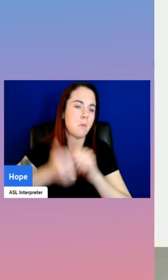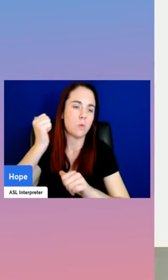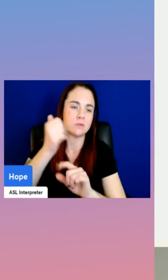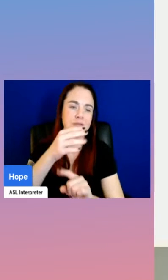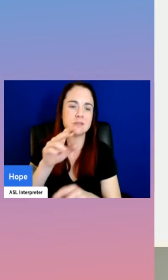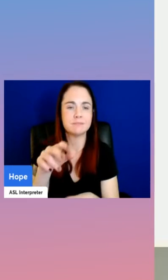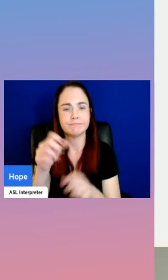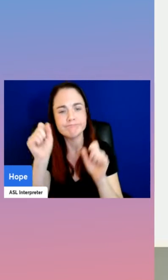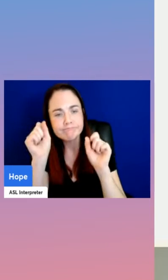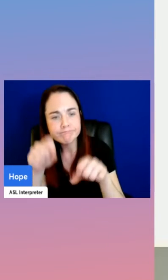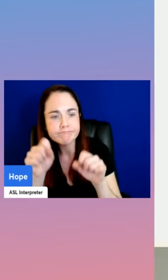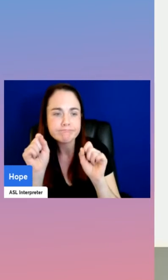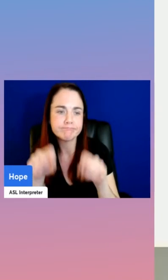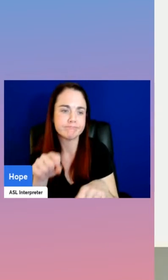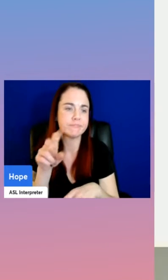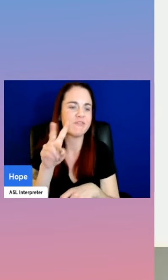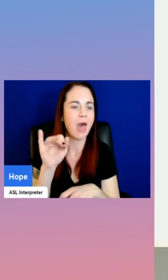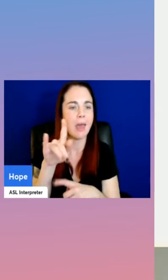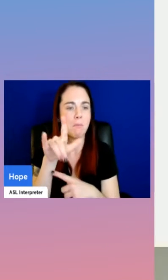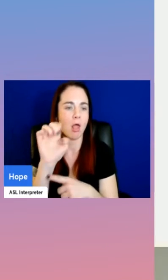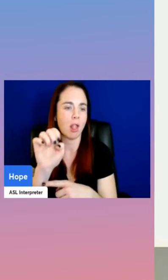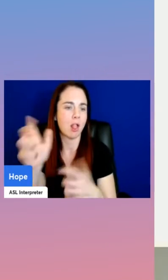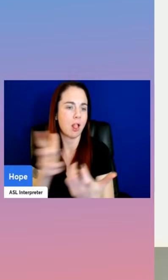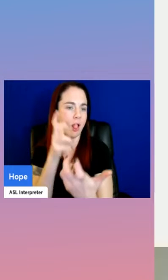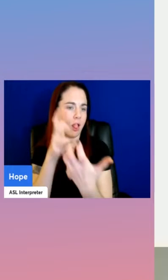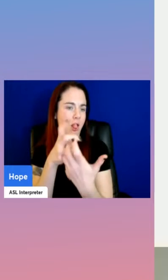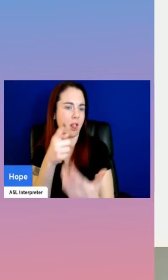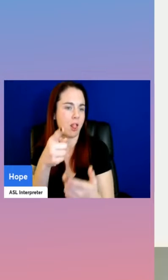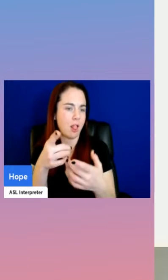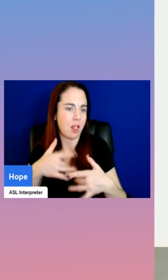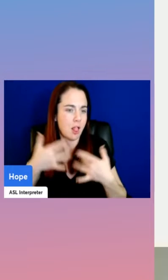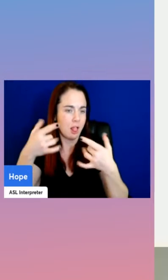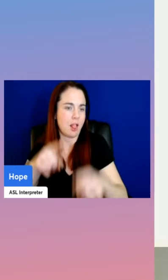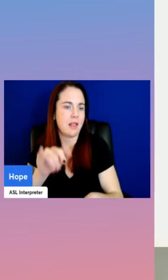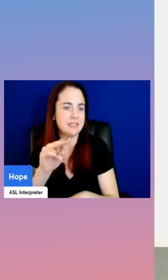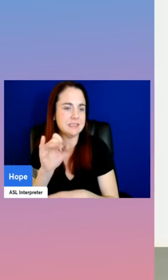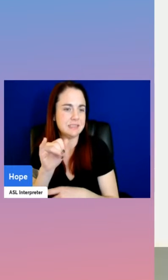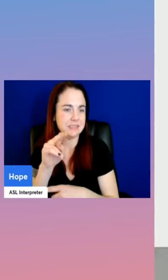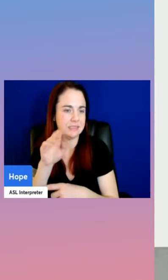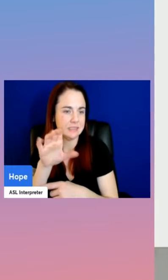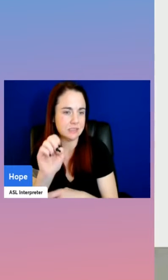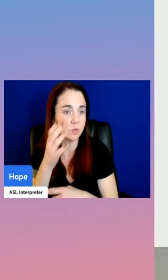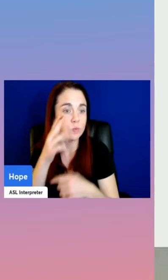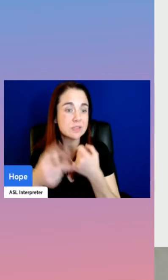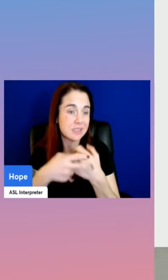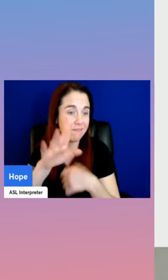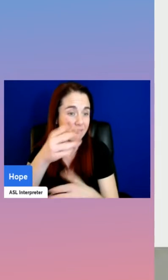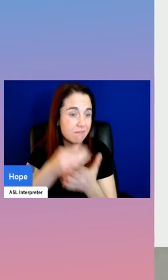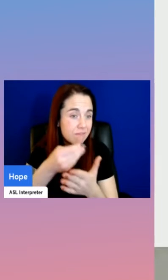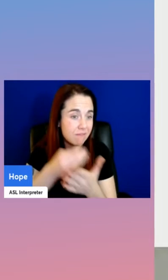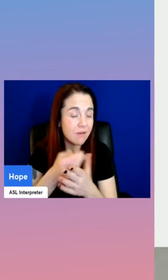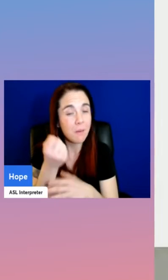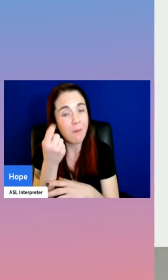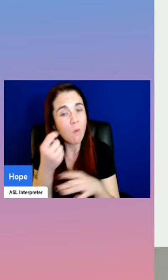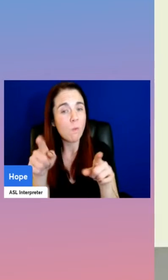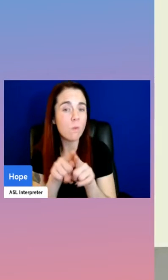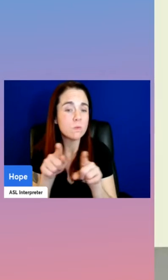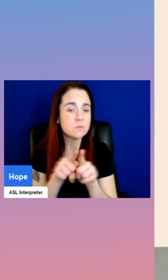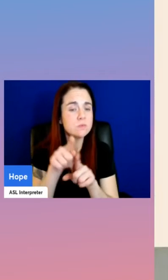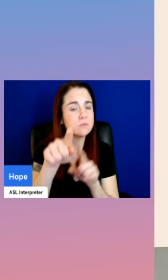because it does not only save you costs, but you're also able